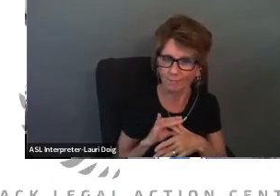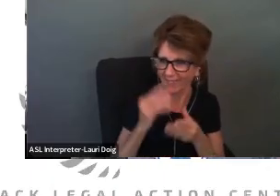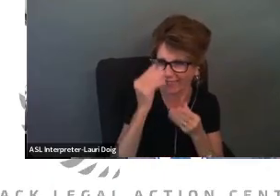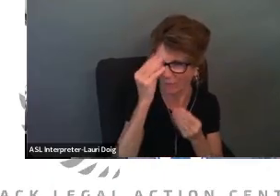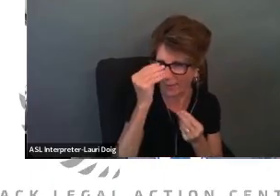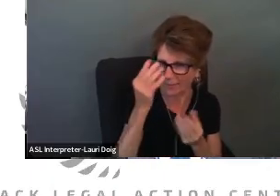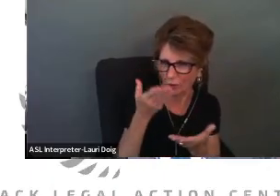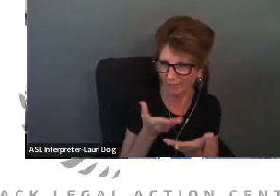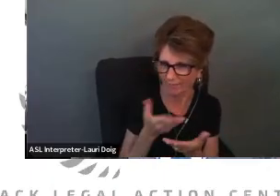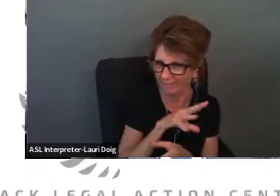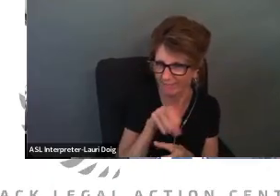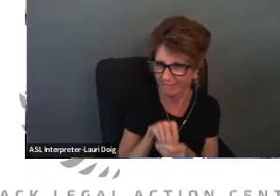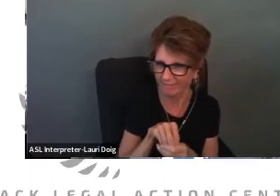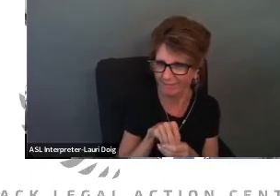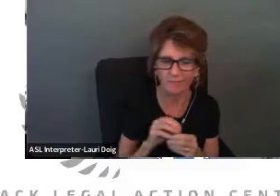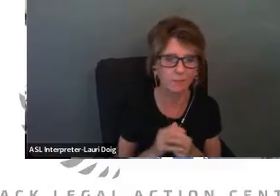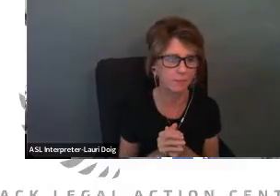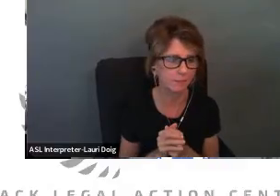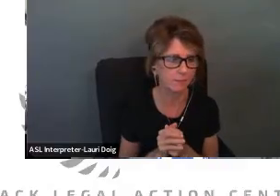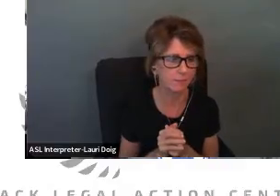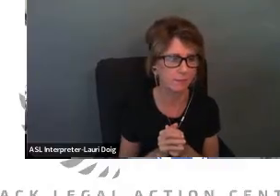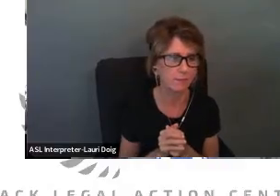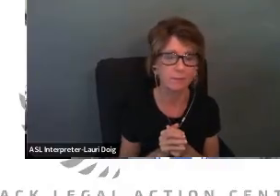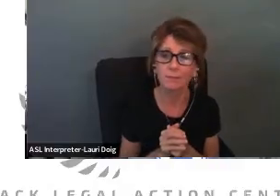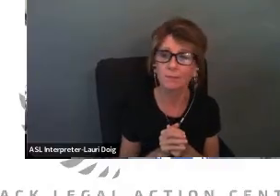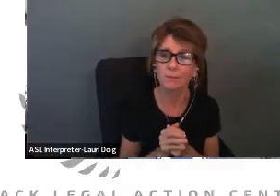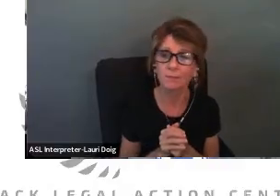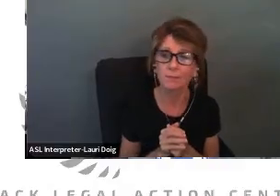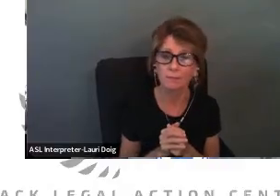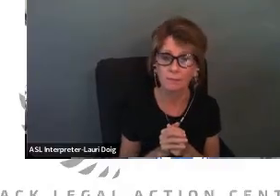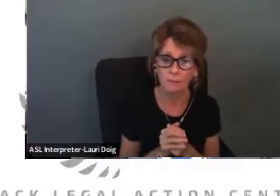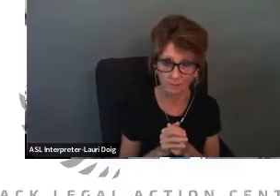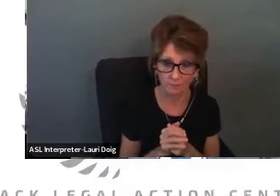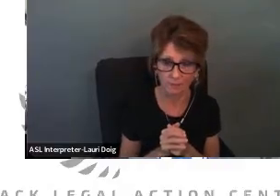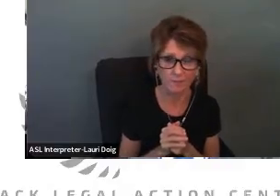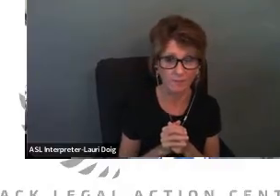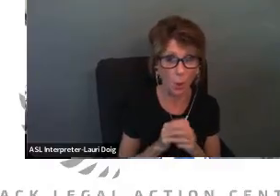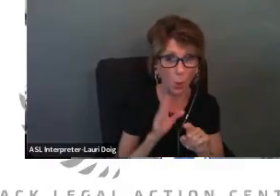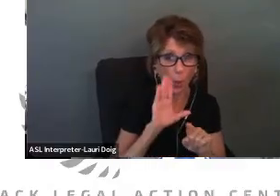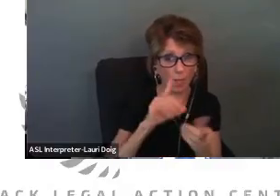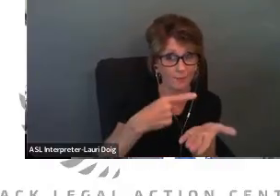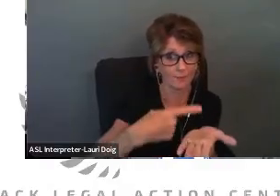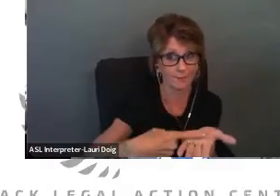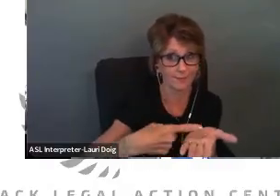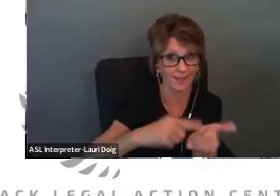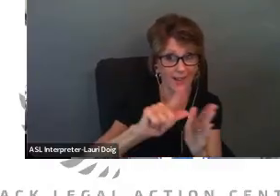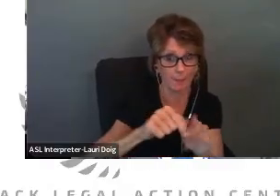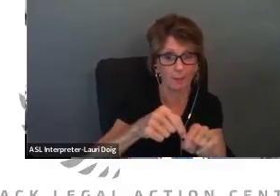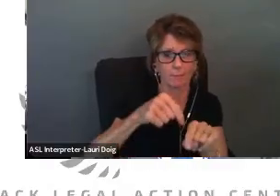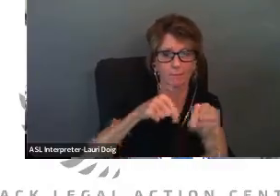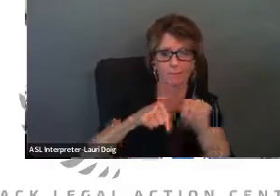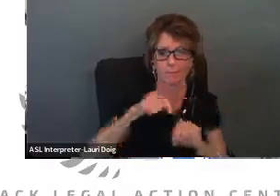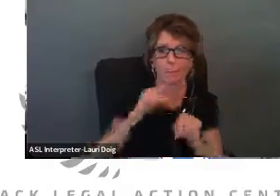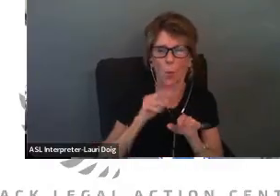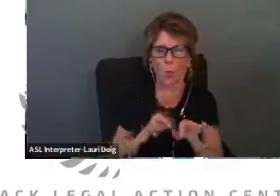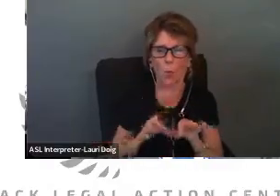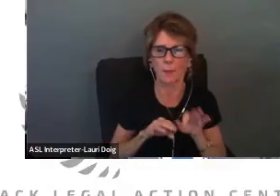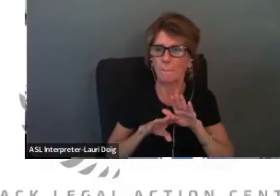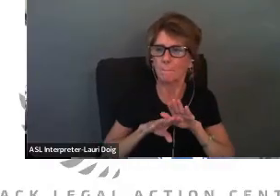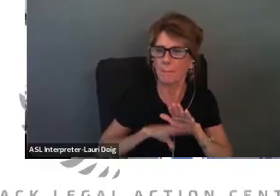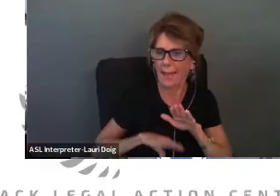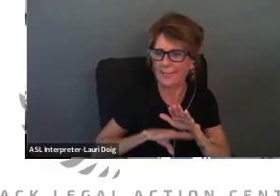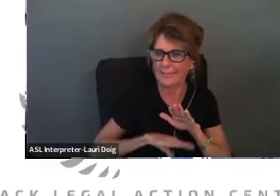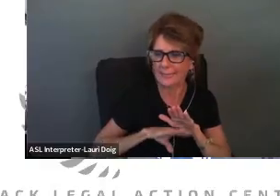what we intend to go through. So before we get into the discussion, I'm going to walk you through the basics